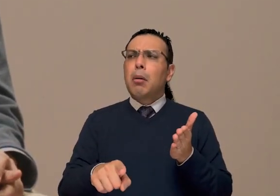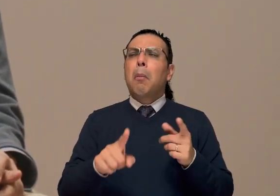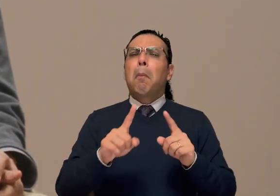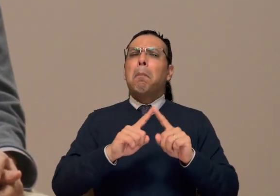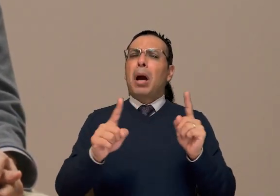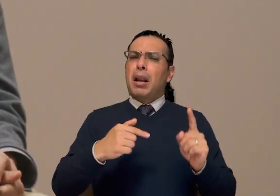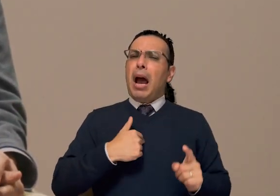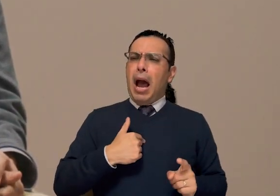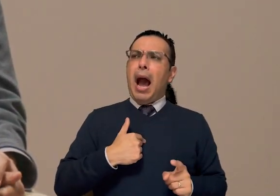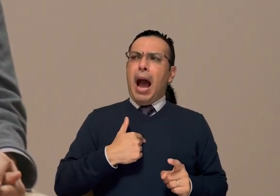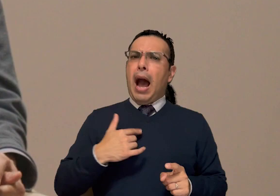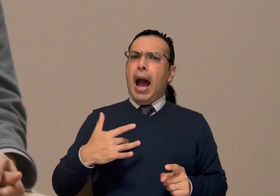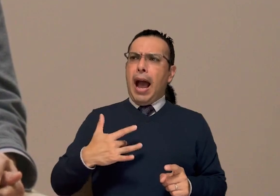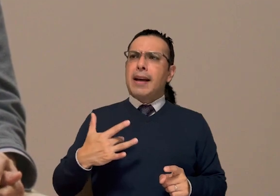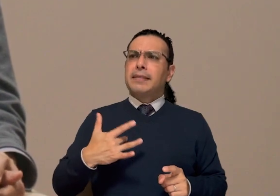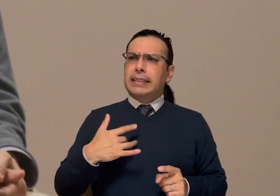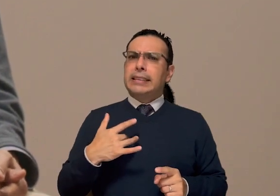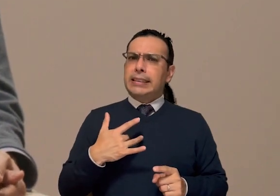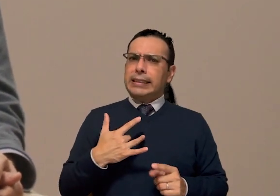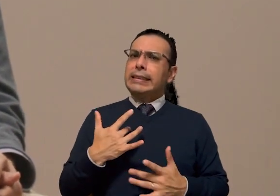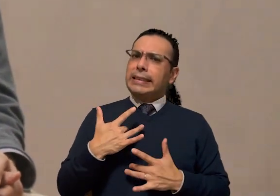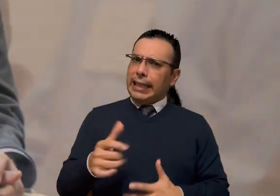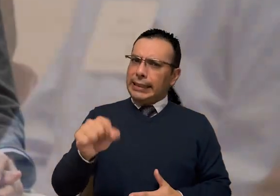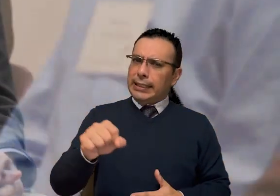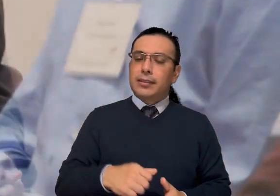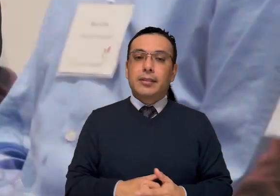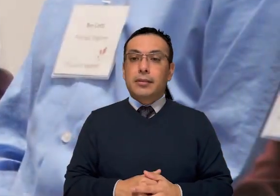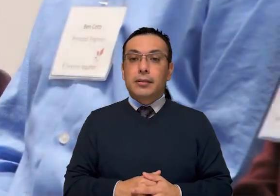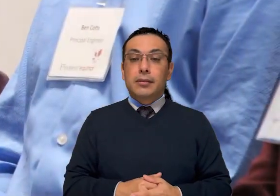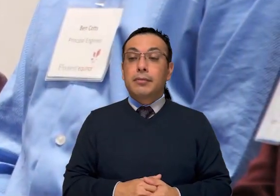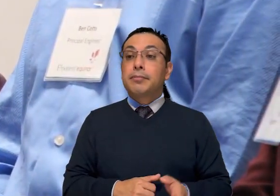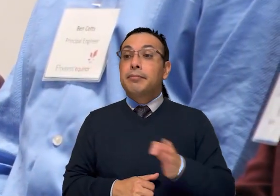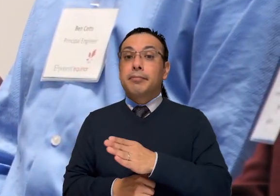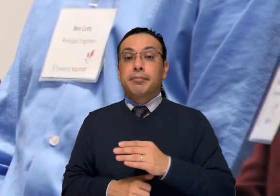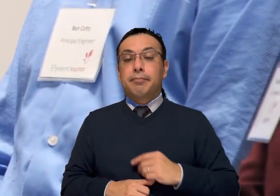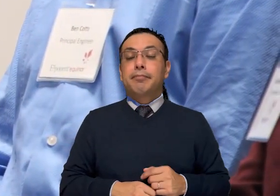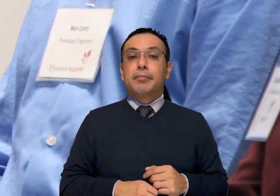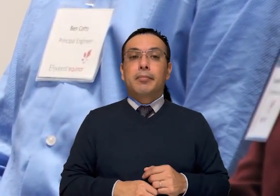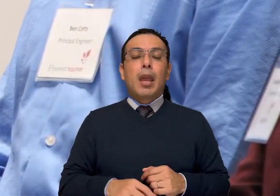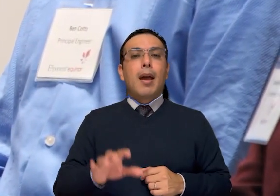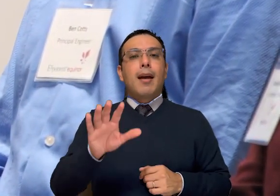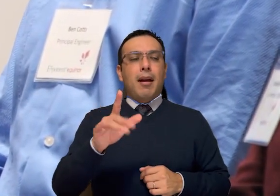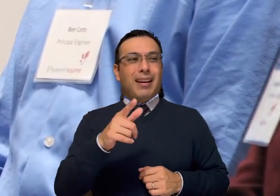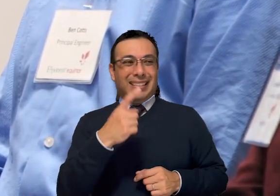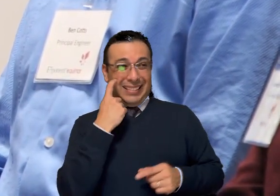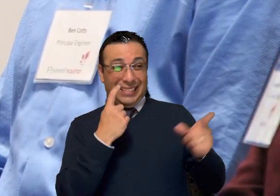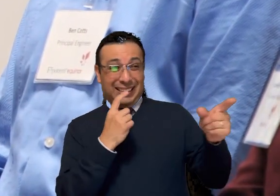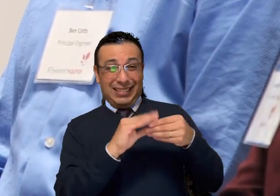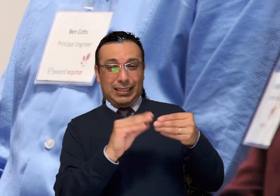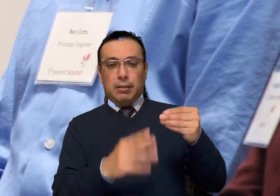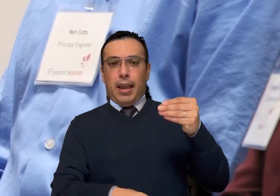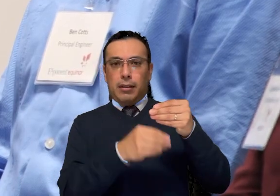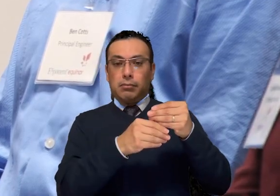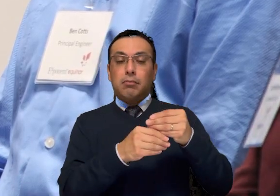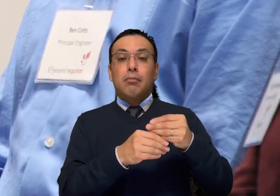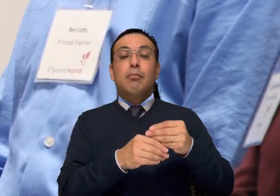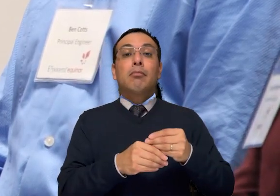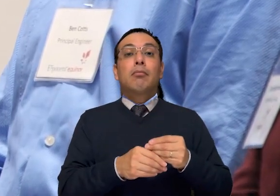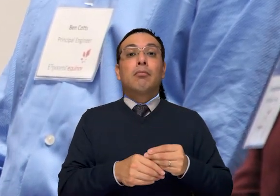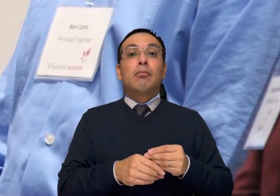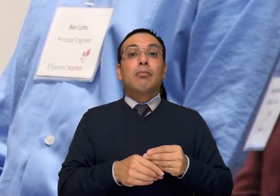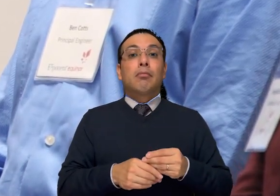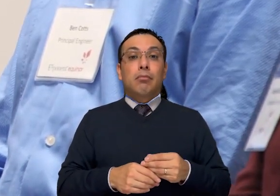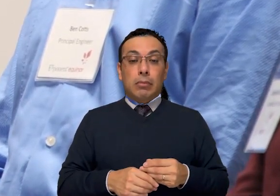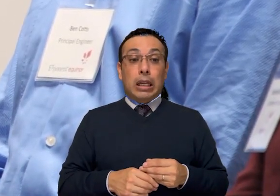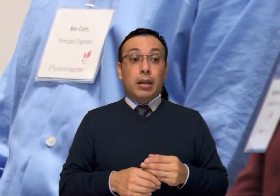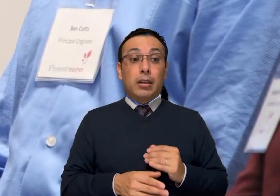that. So we have issued some fairly significant contracts already, and they were announced publicly. We are in the process of